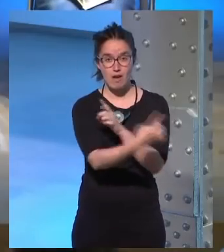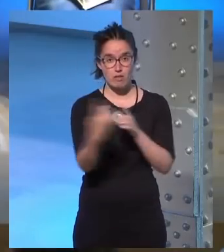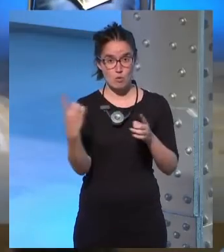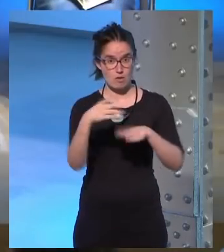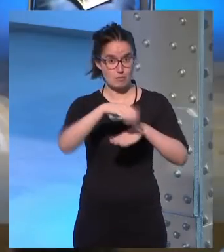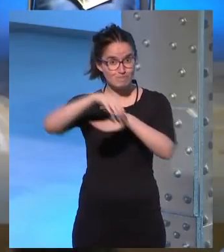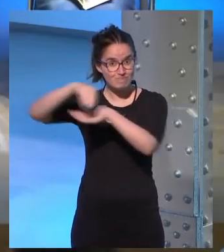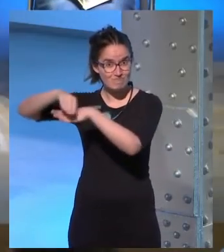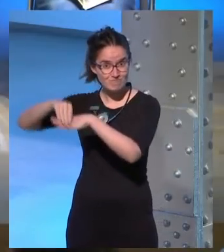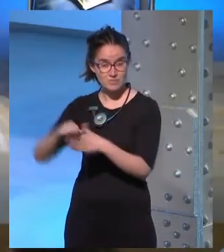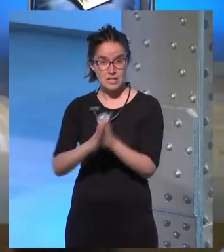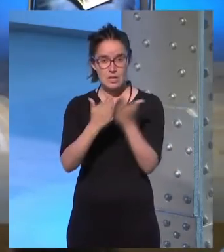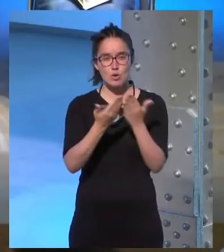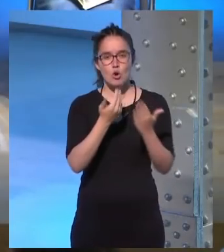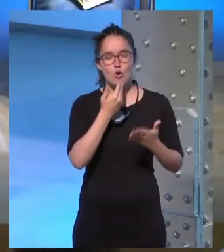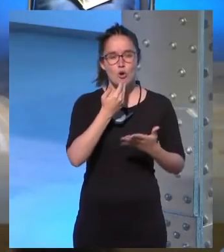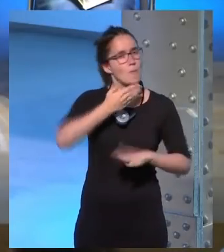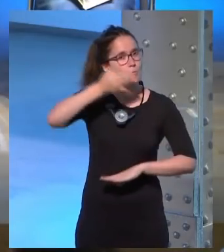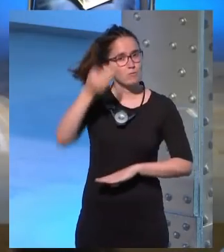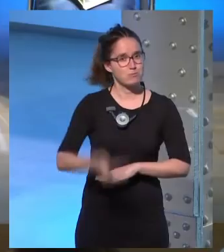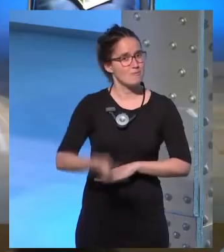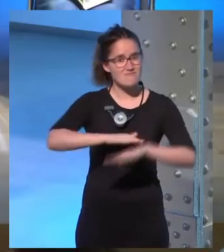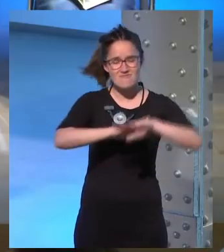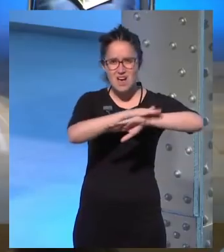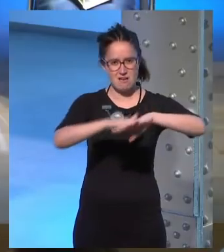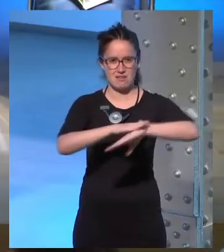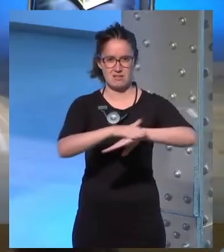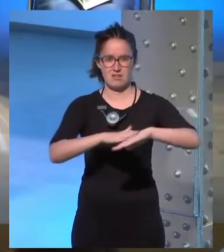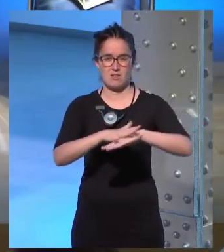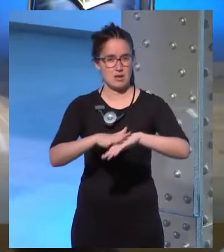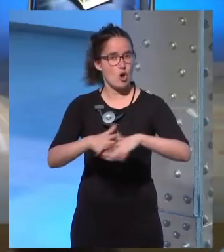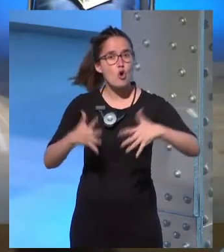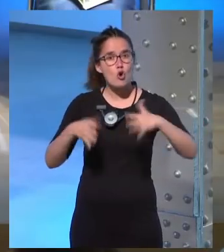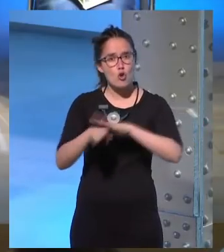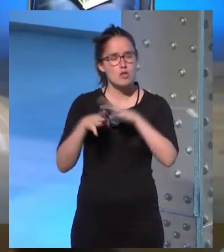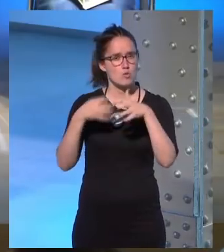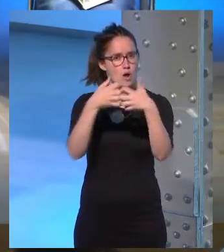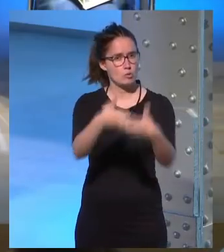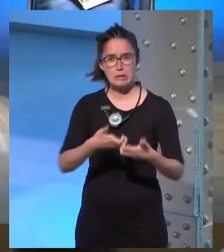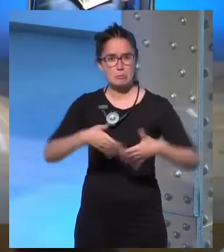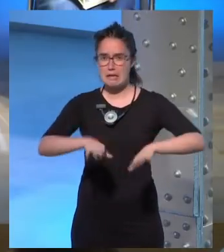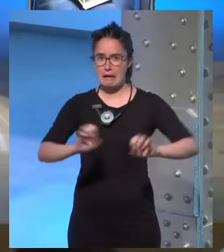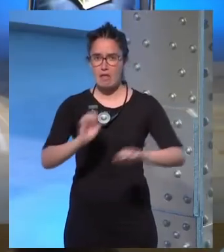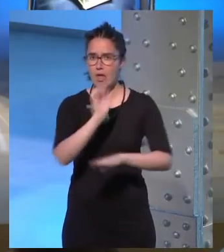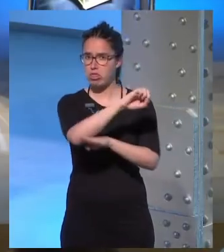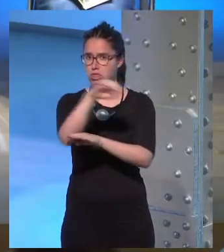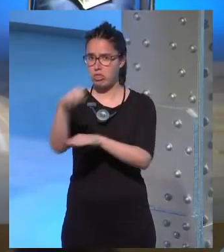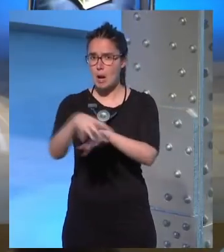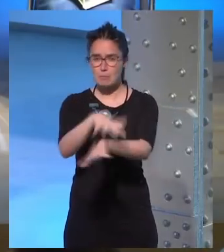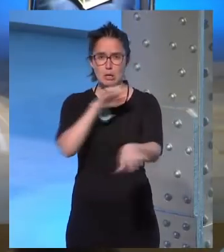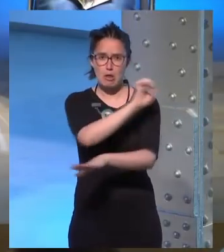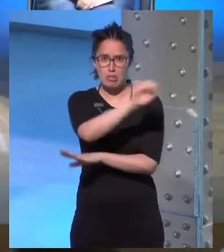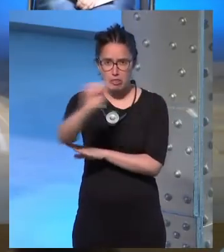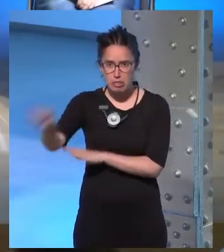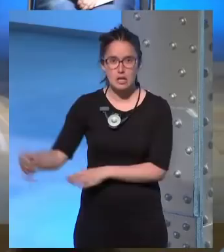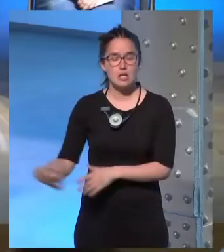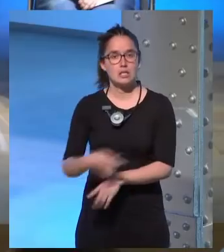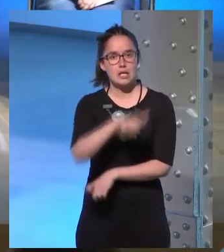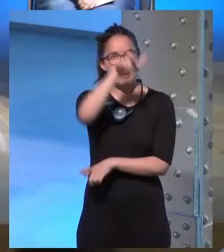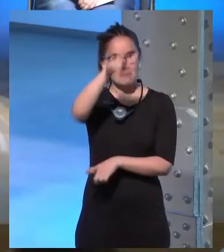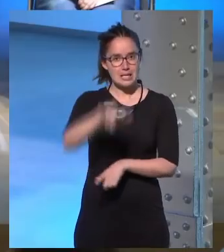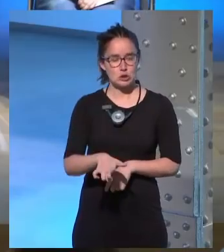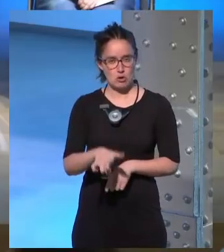up and never be quiet. And these essays are like a turning point, and